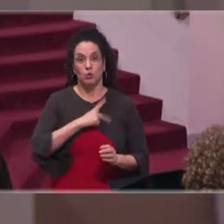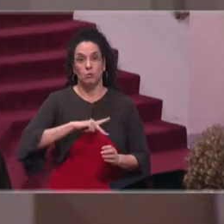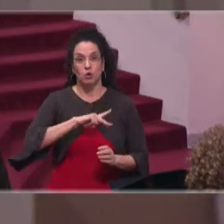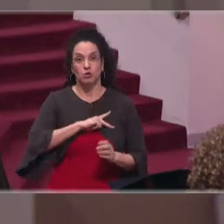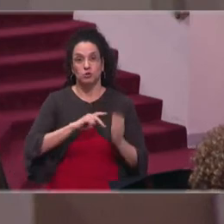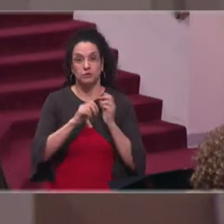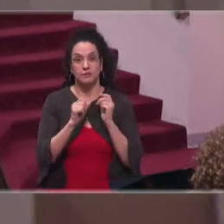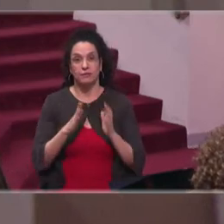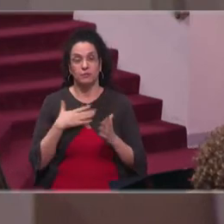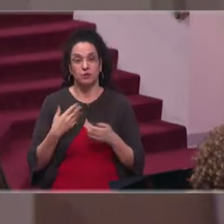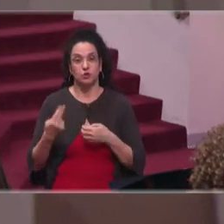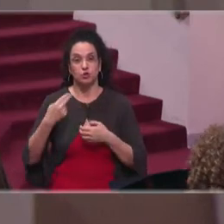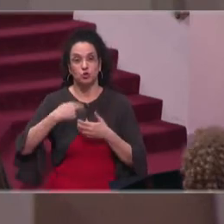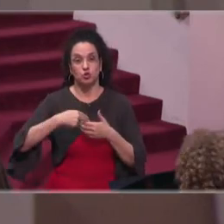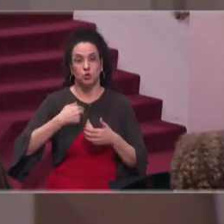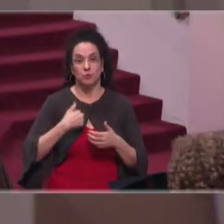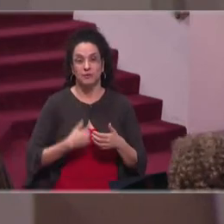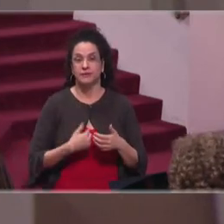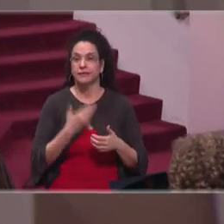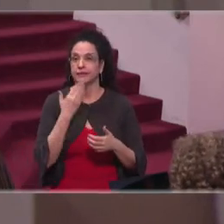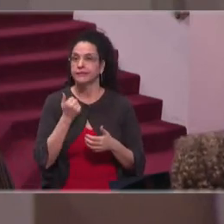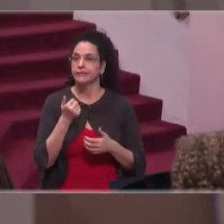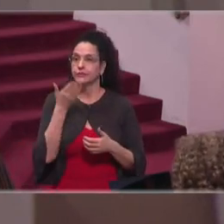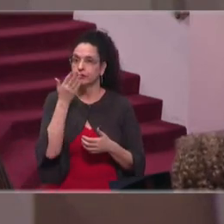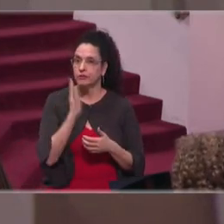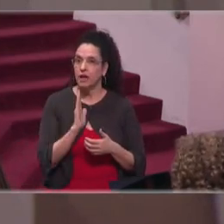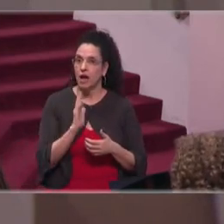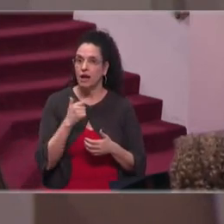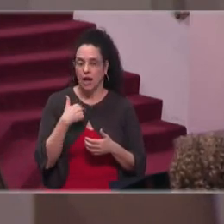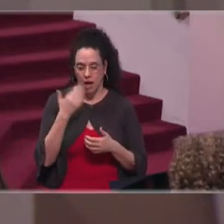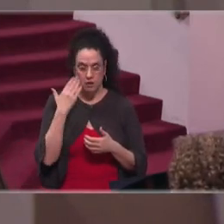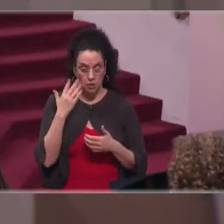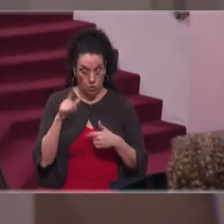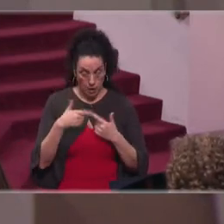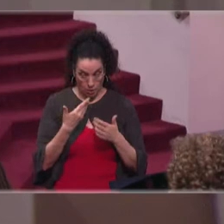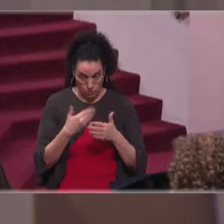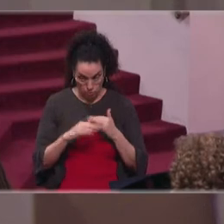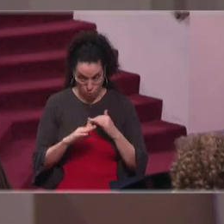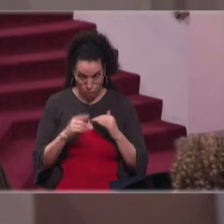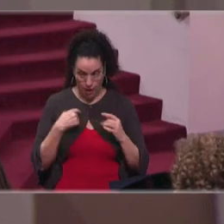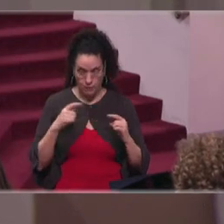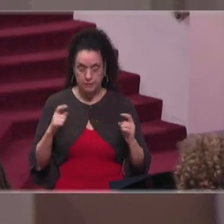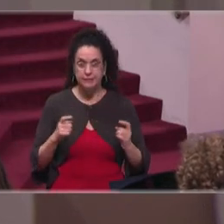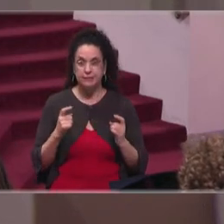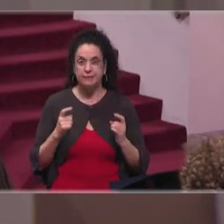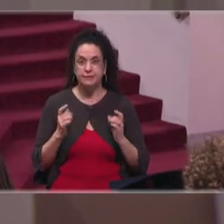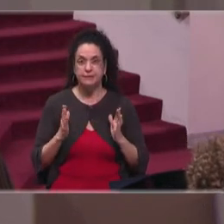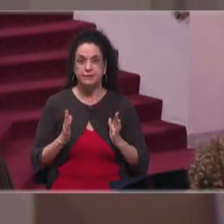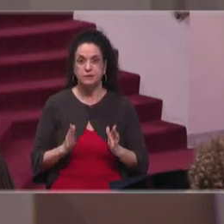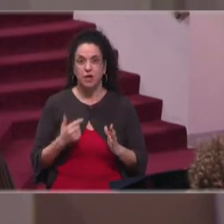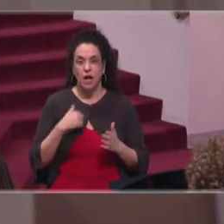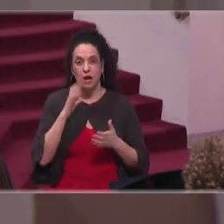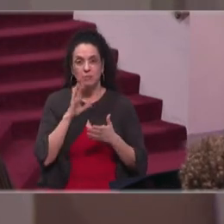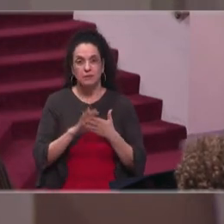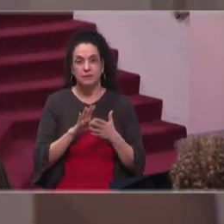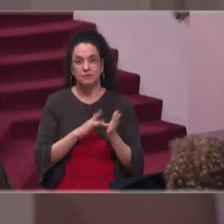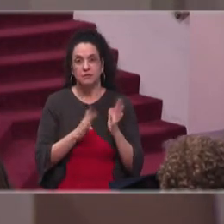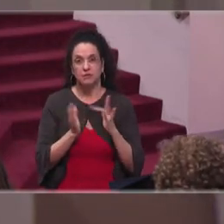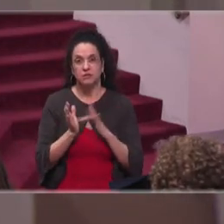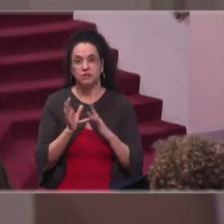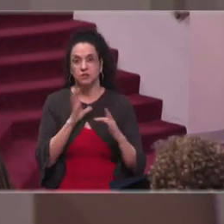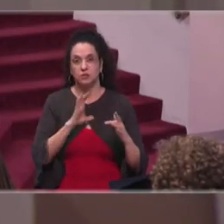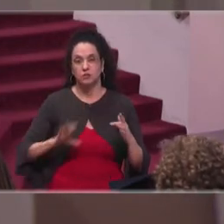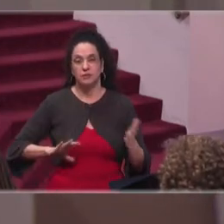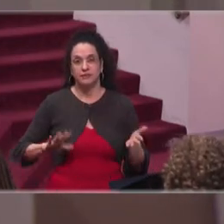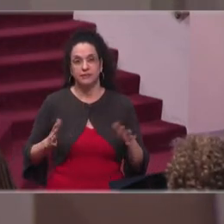me. Dear God, I know that I was born into this world a sinner. I believe that Jesus Christ